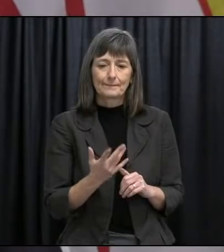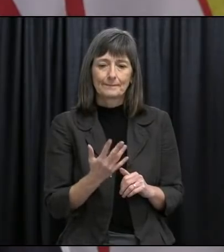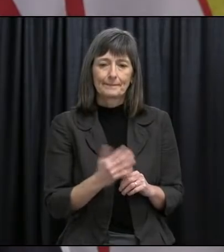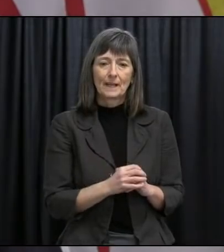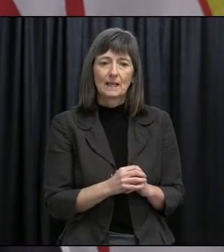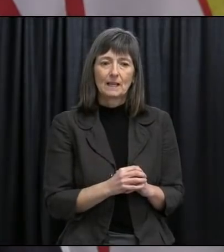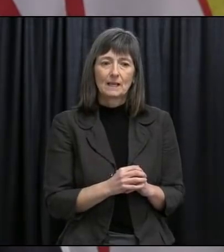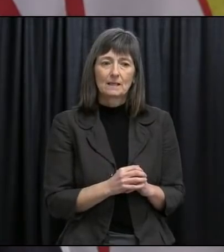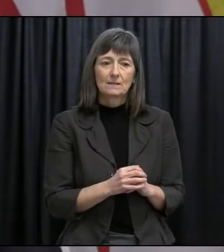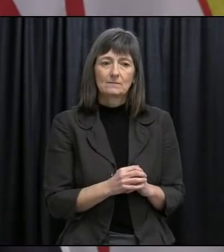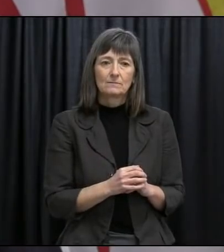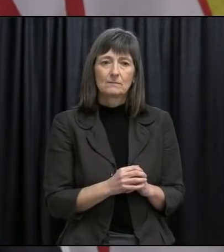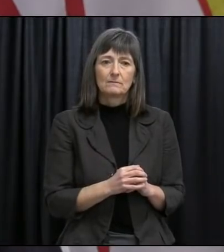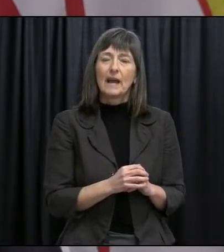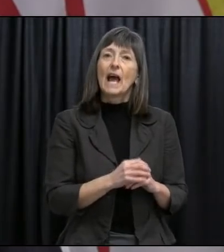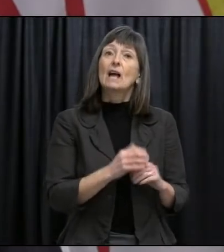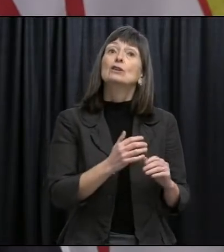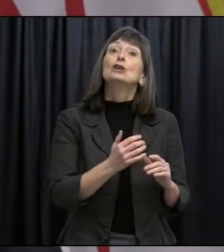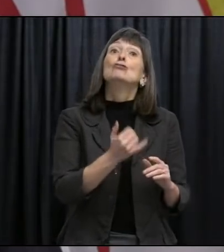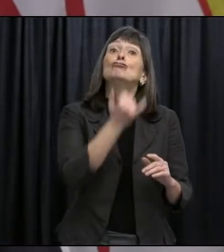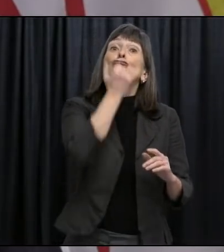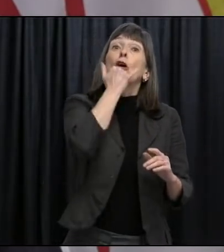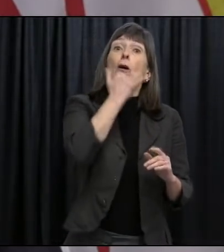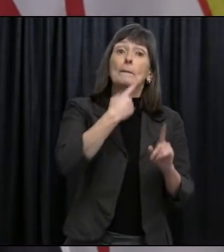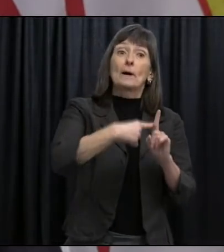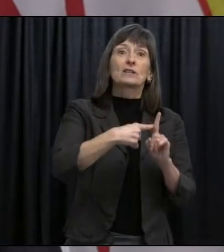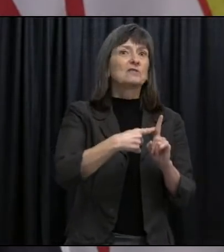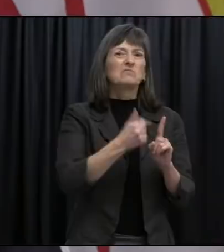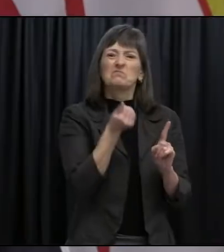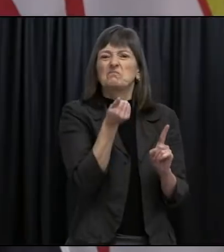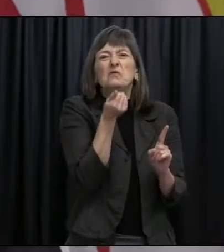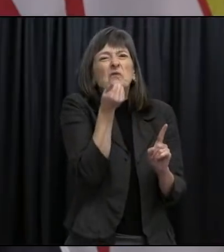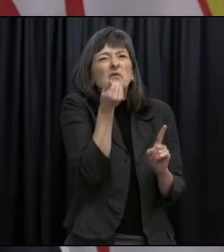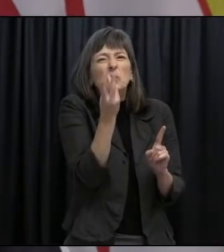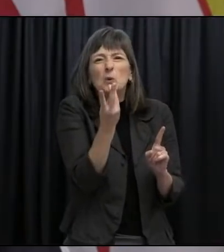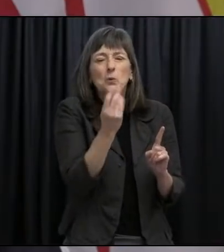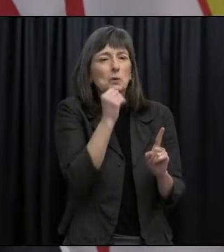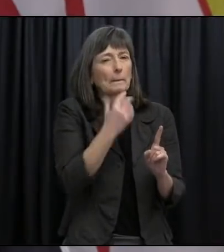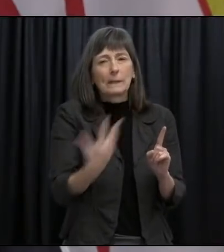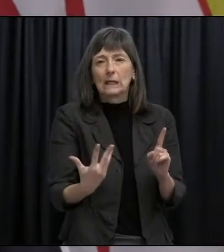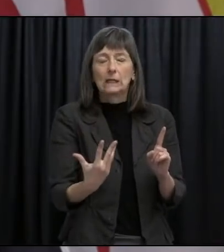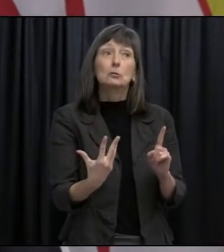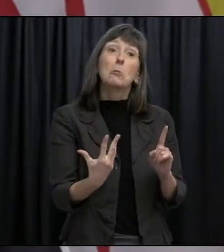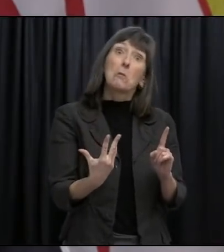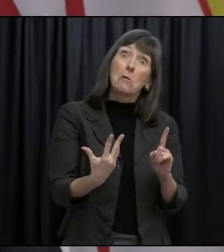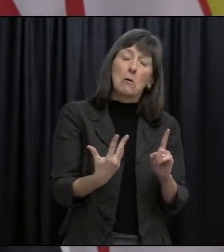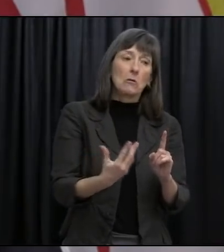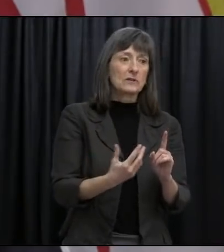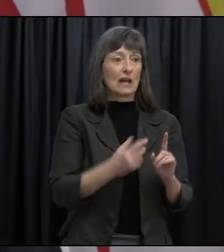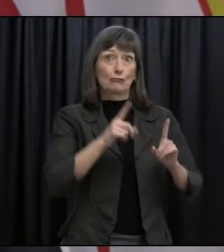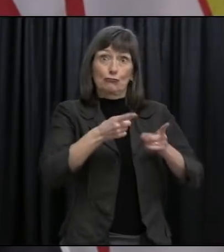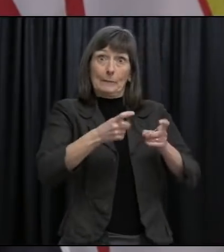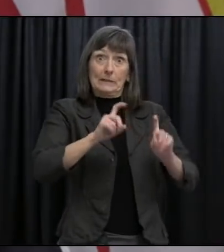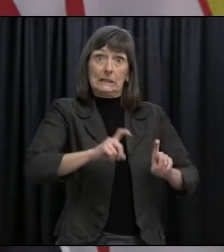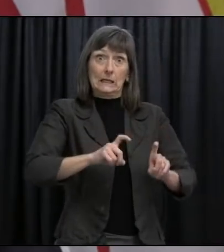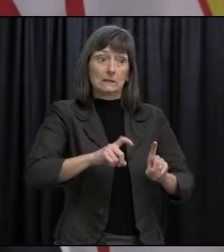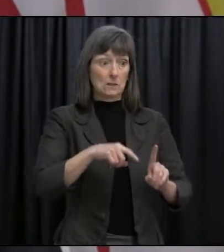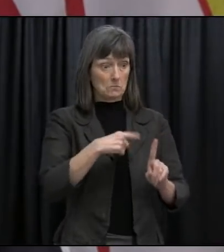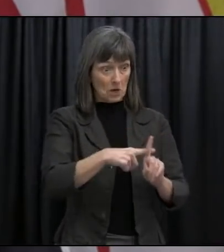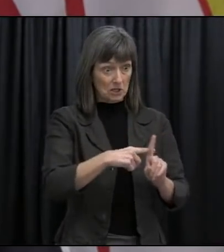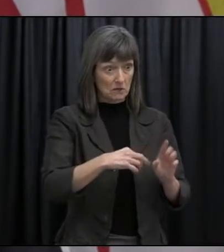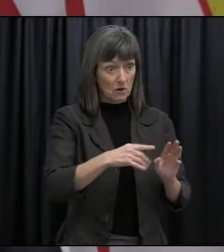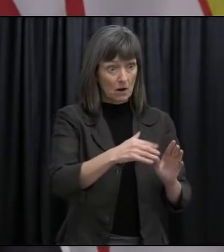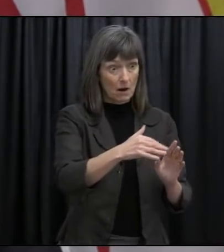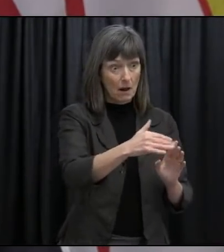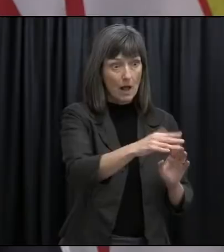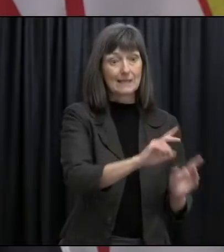we didn't have a high false positive, I guess I'll put it that way. So all of the positives that we identified through the rapid testing went